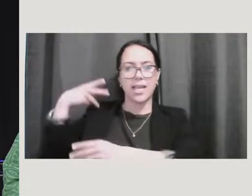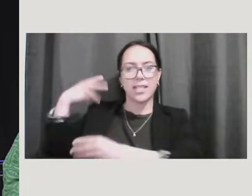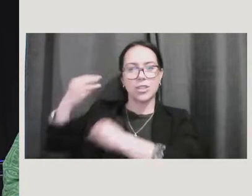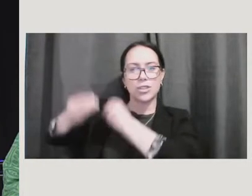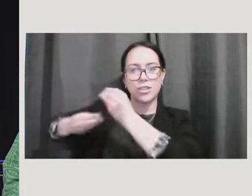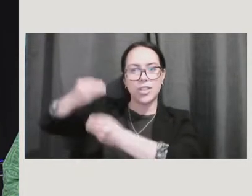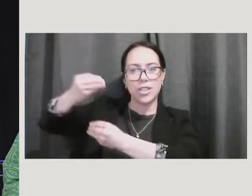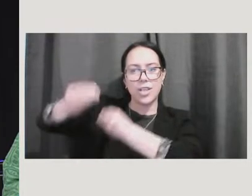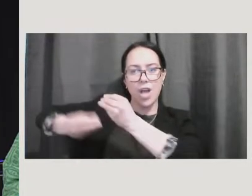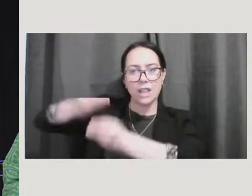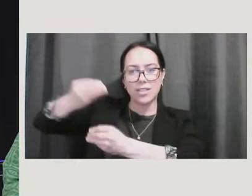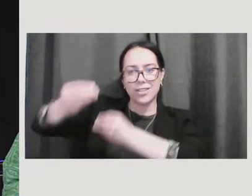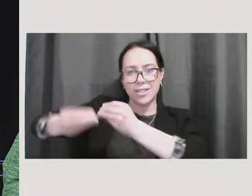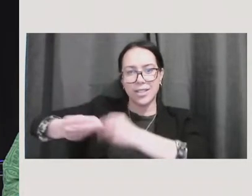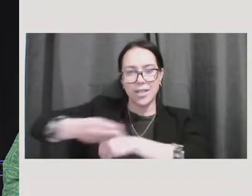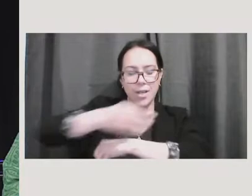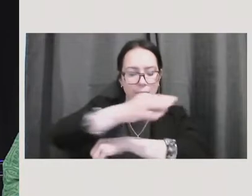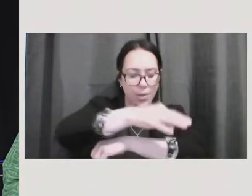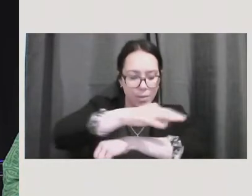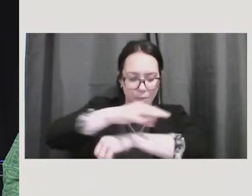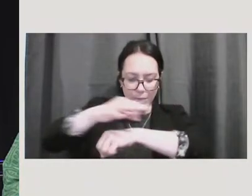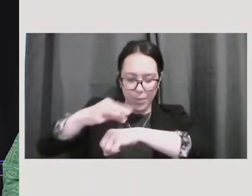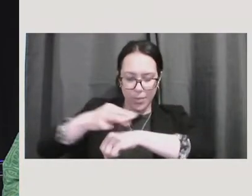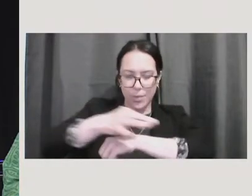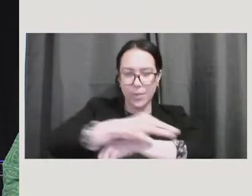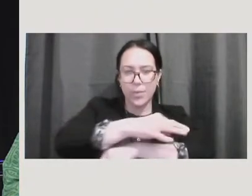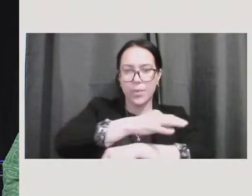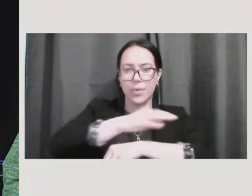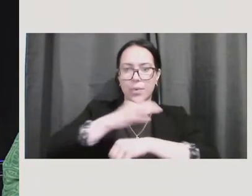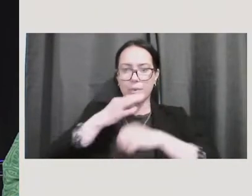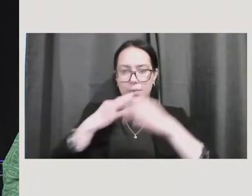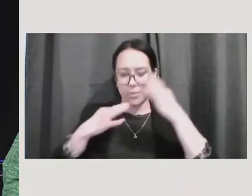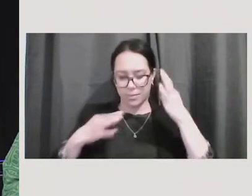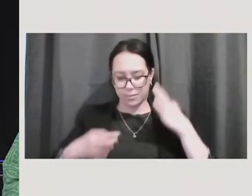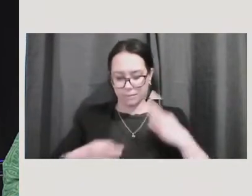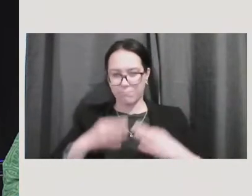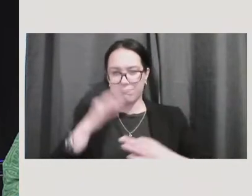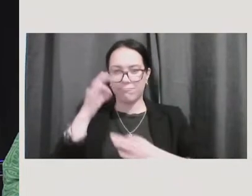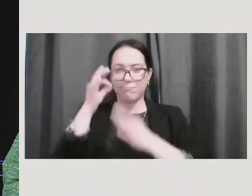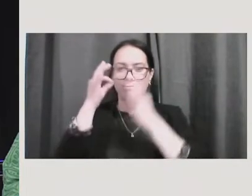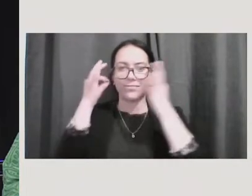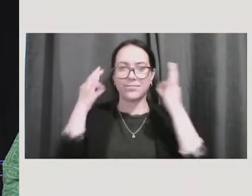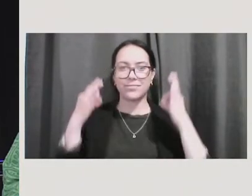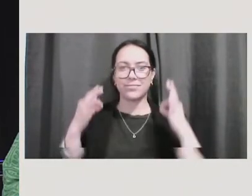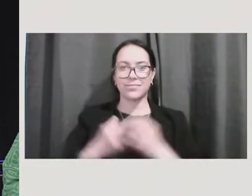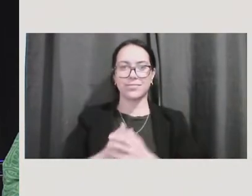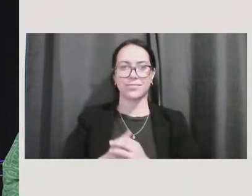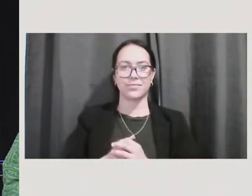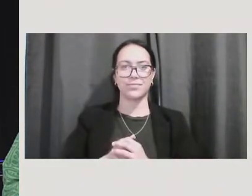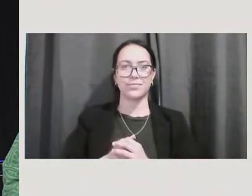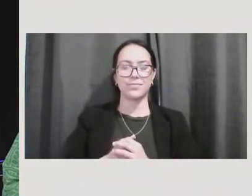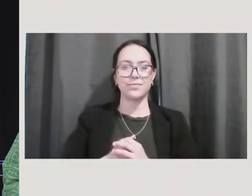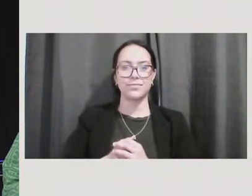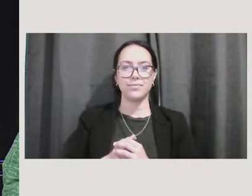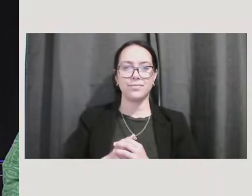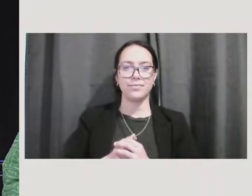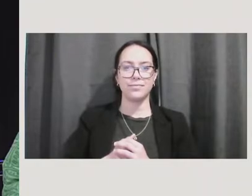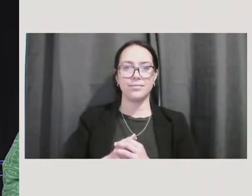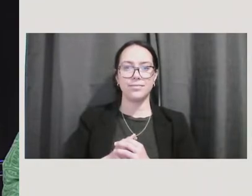lines of our naked bodies I wanted to pay tribute to